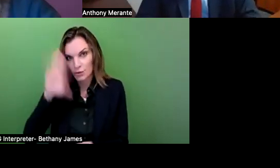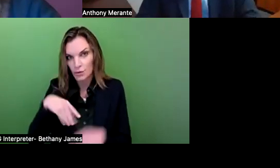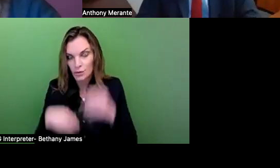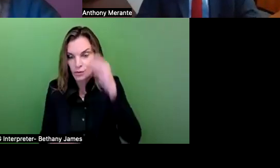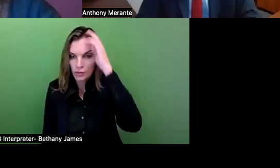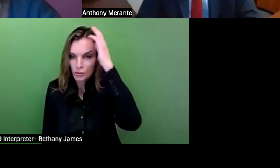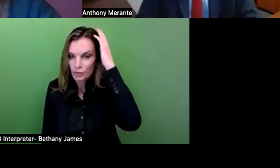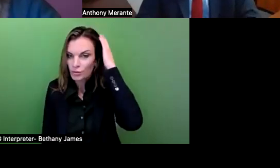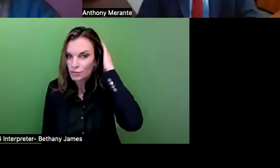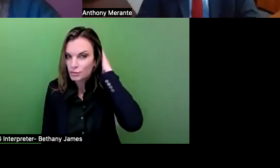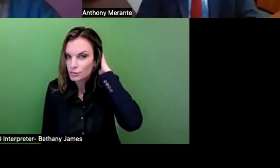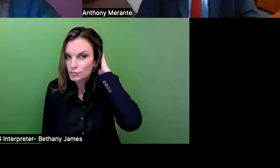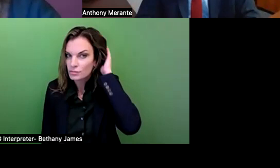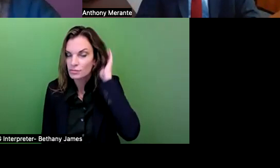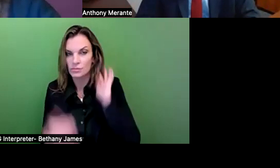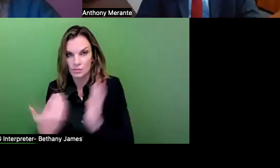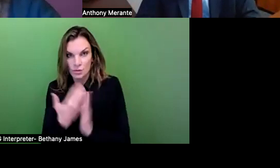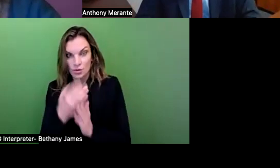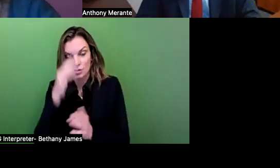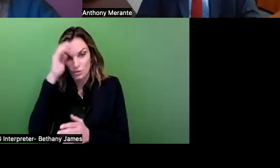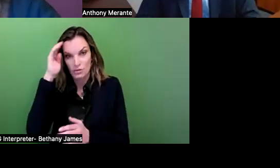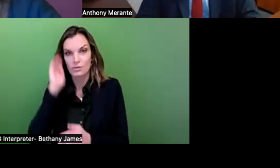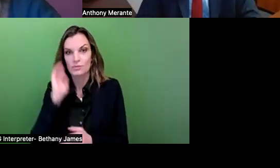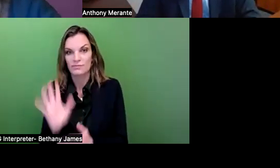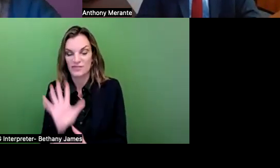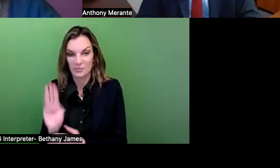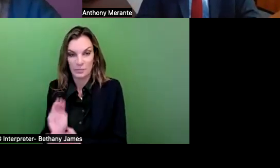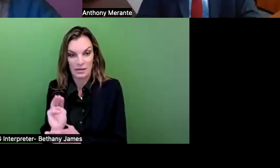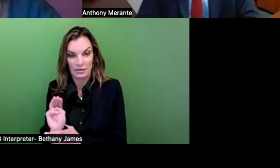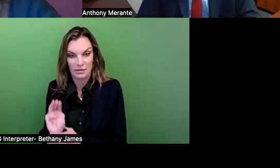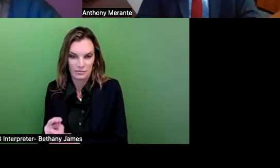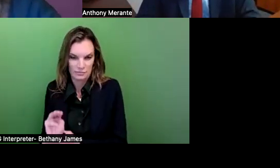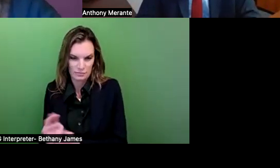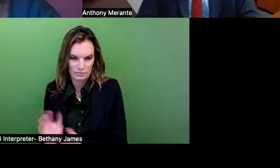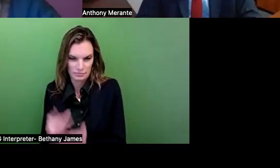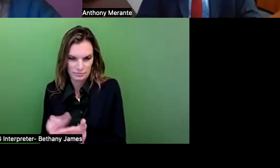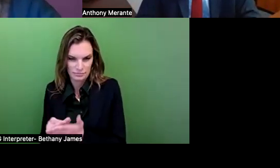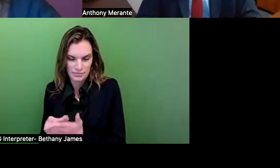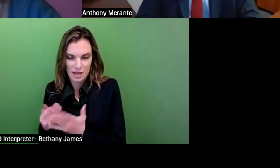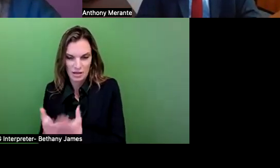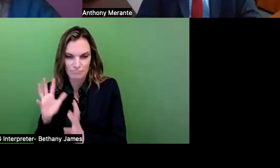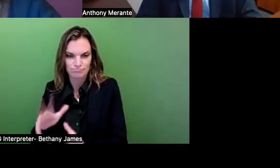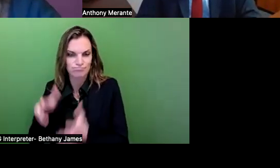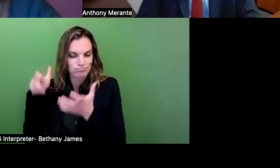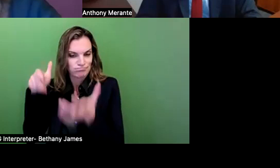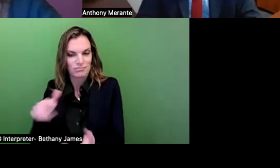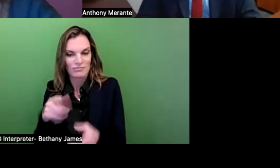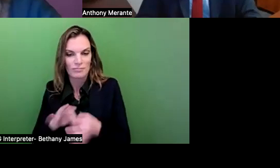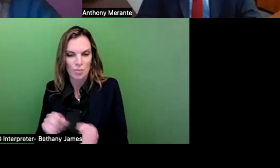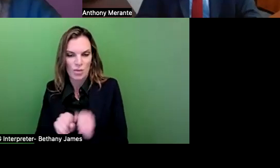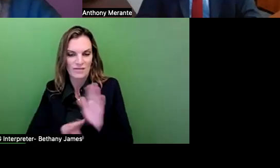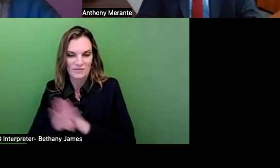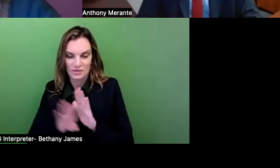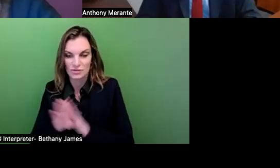all this new expansion, with $5 billion worth of economic development from developers who frankly wouldn't have been quit